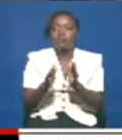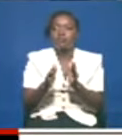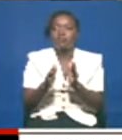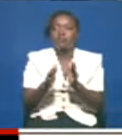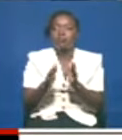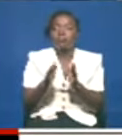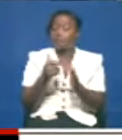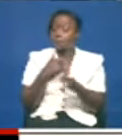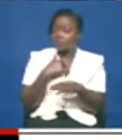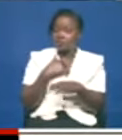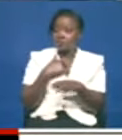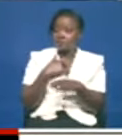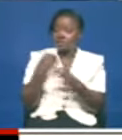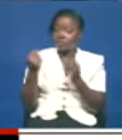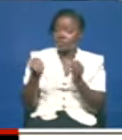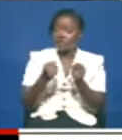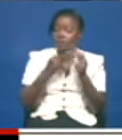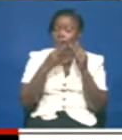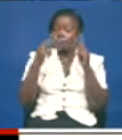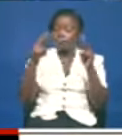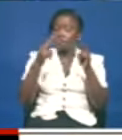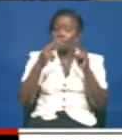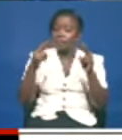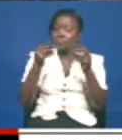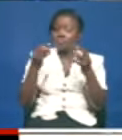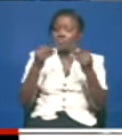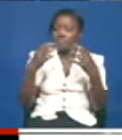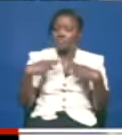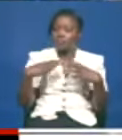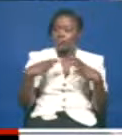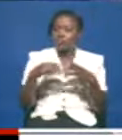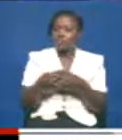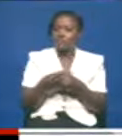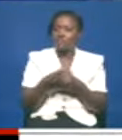Kwangu ni ushindi wa watu wengi.